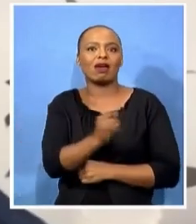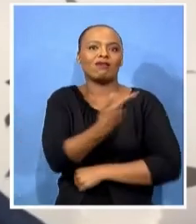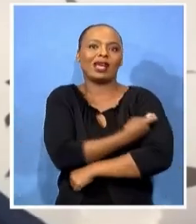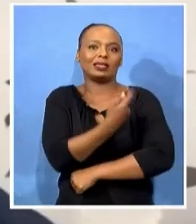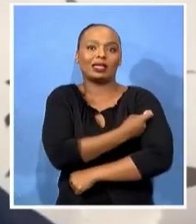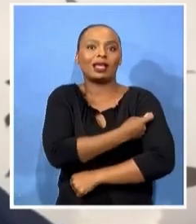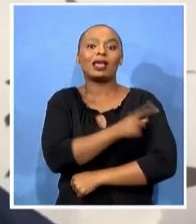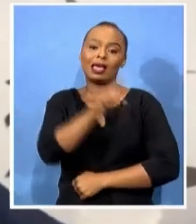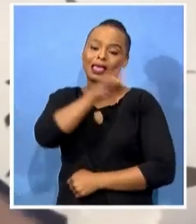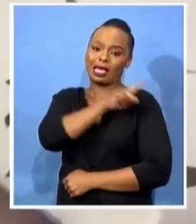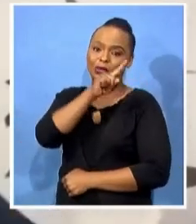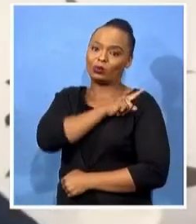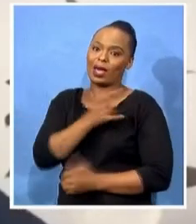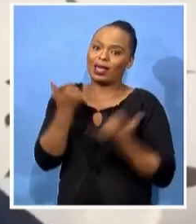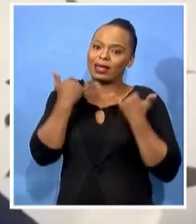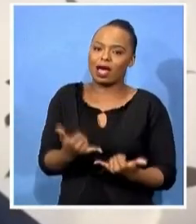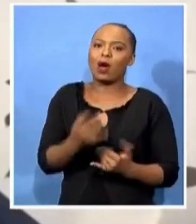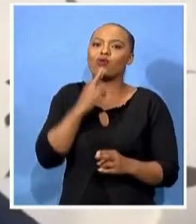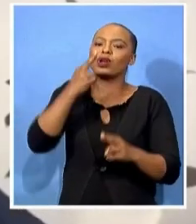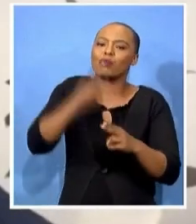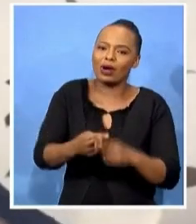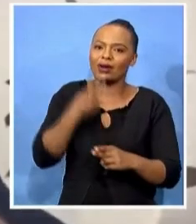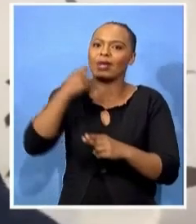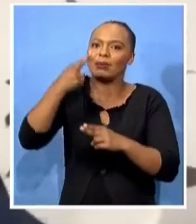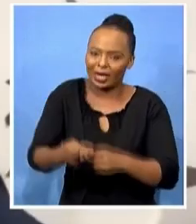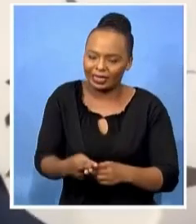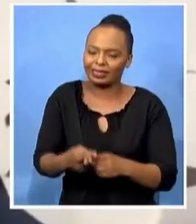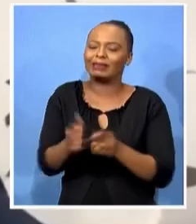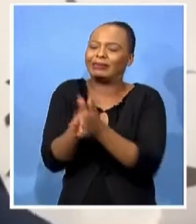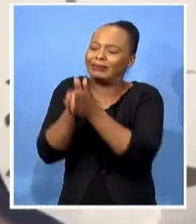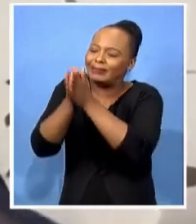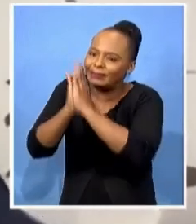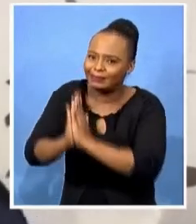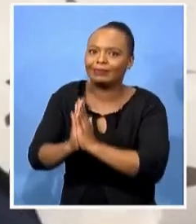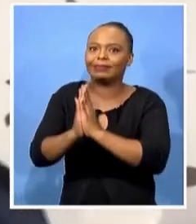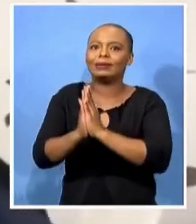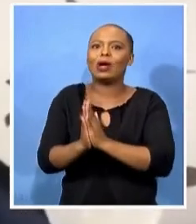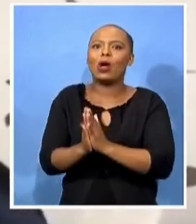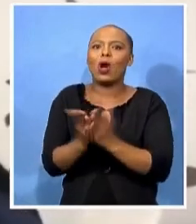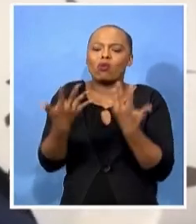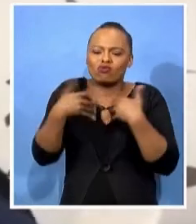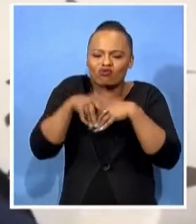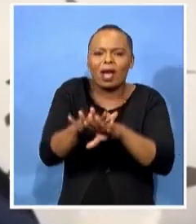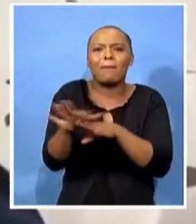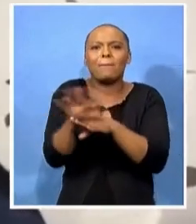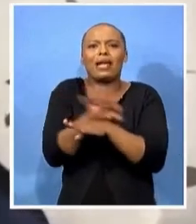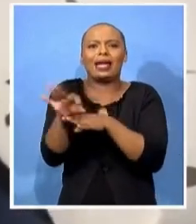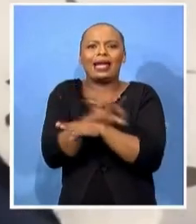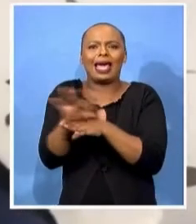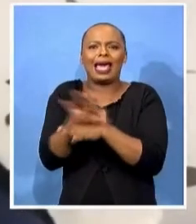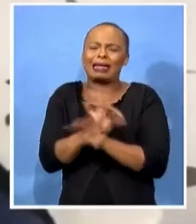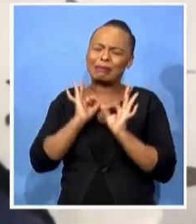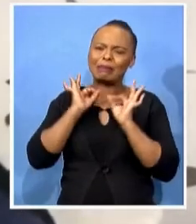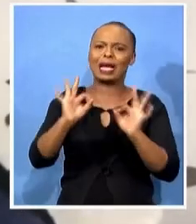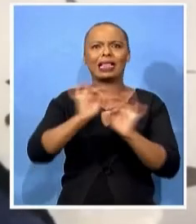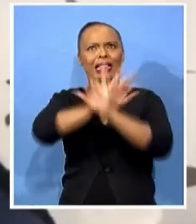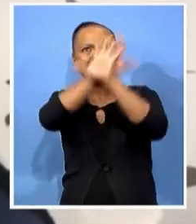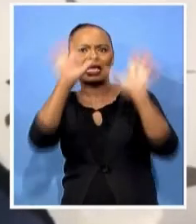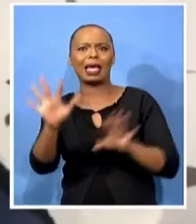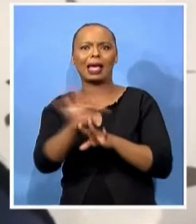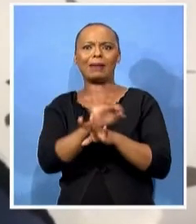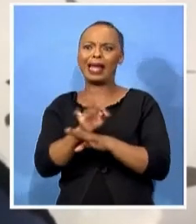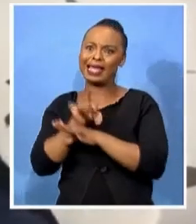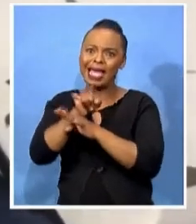calling for a comprehensive plan that is codified, that can be shared publicly, that says, this is the South African plan